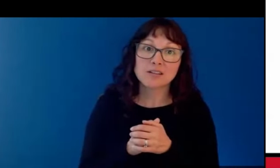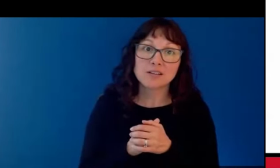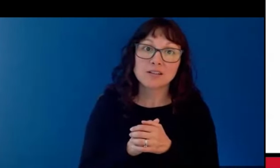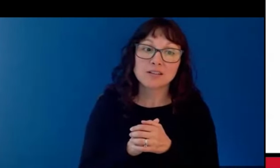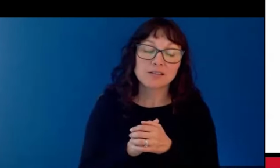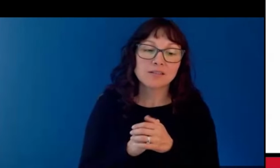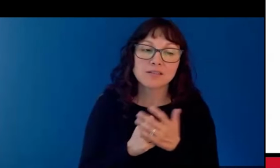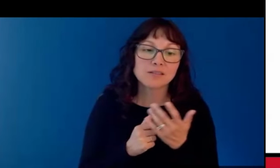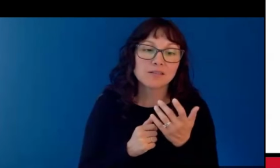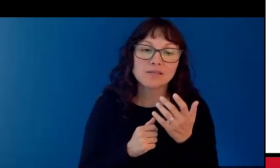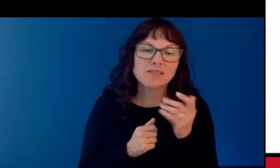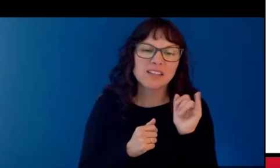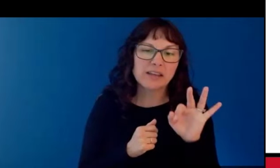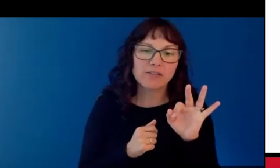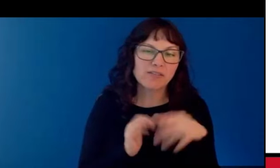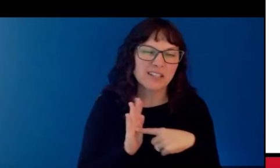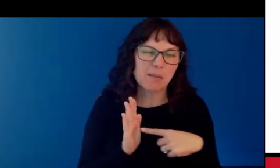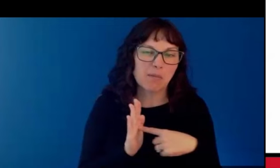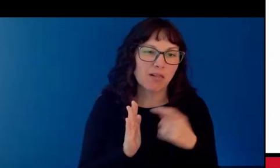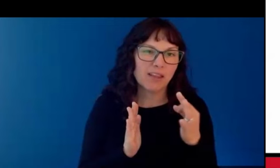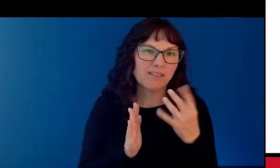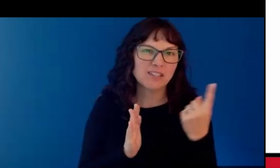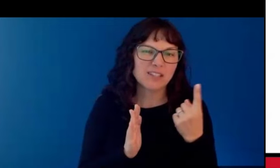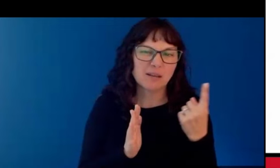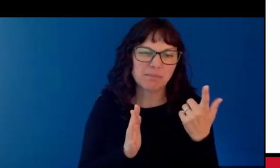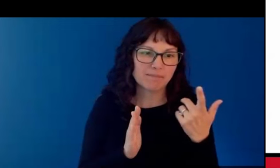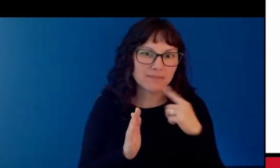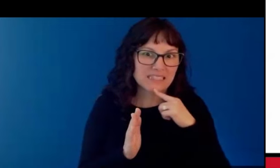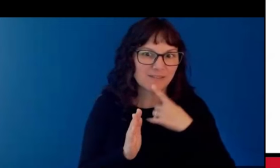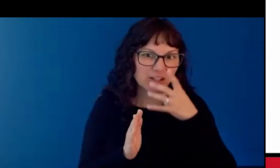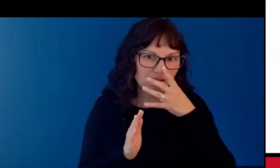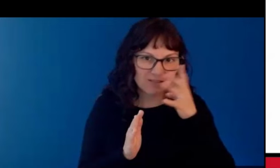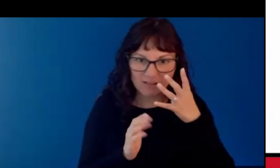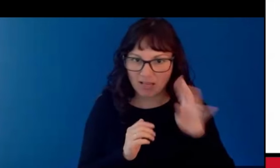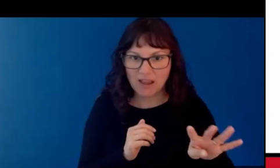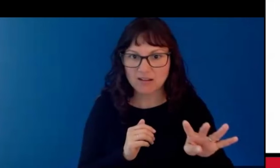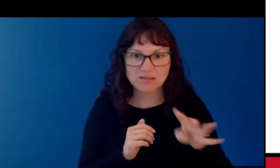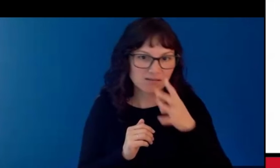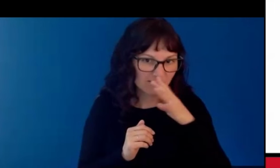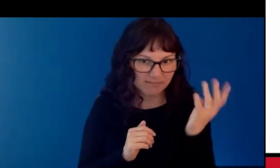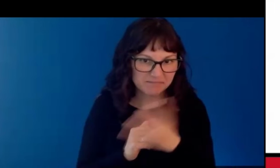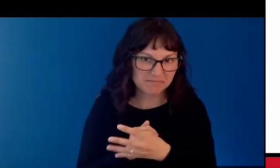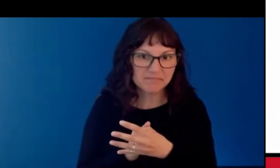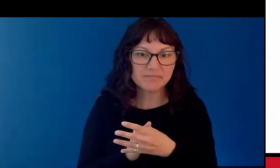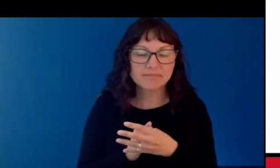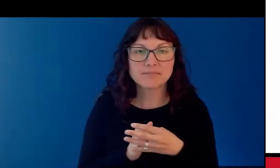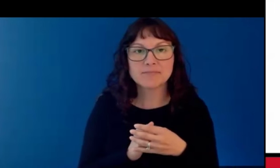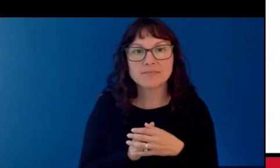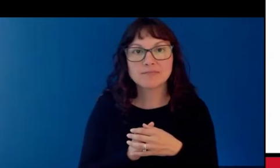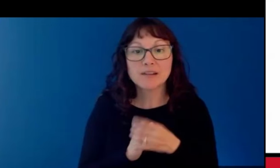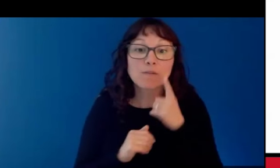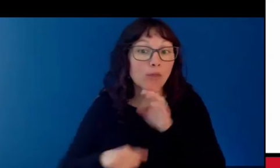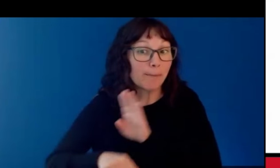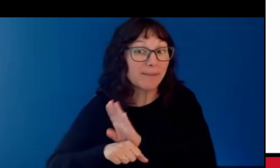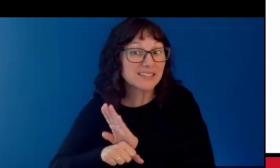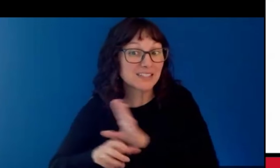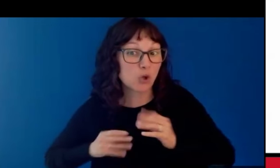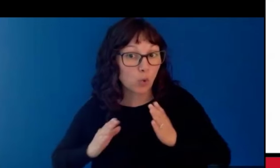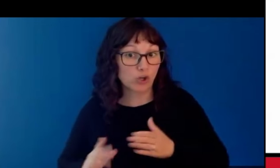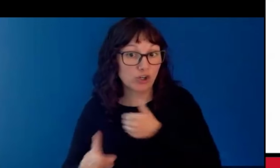some kind of severe neglect on the case of the part of the business